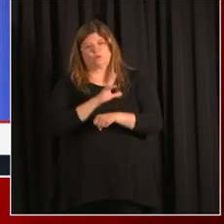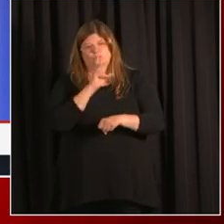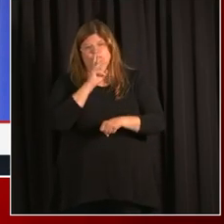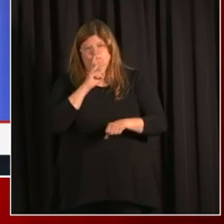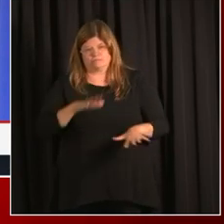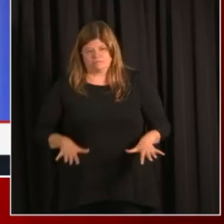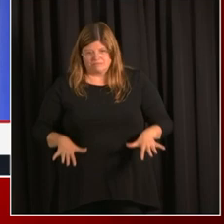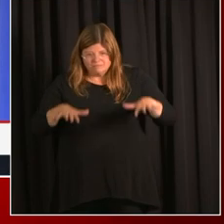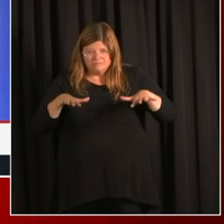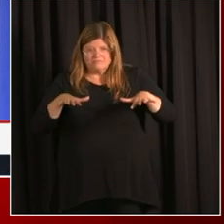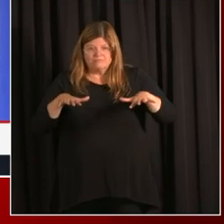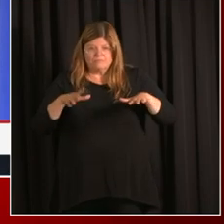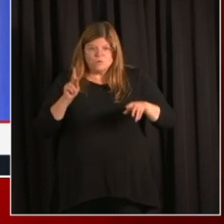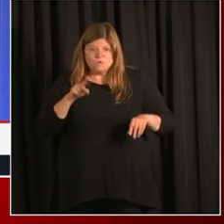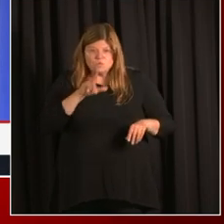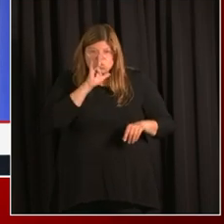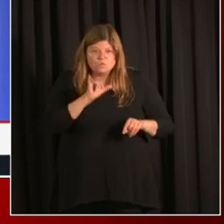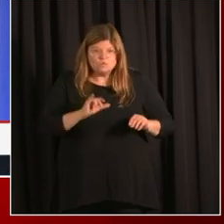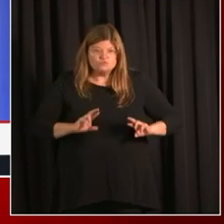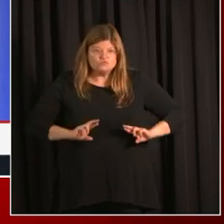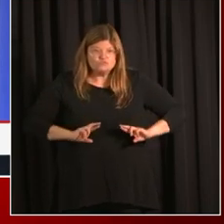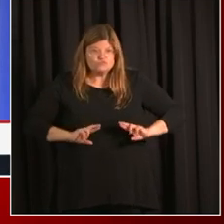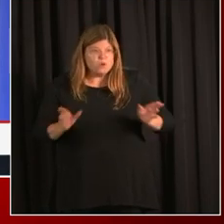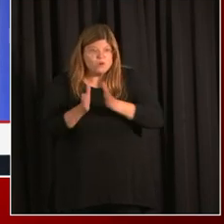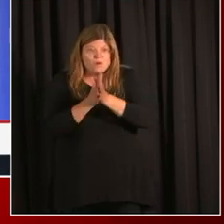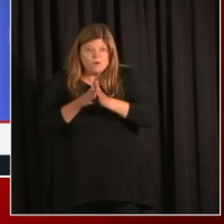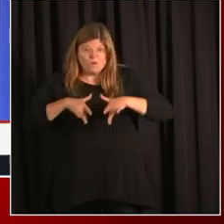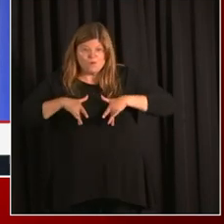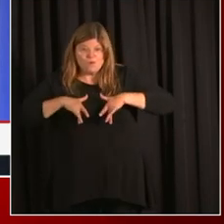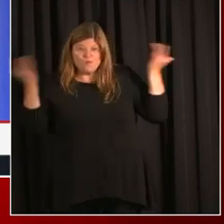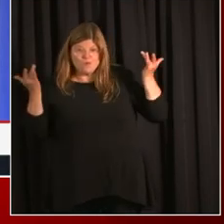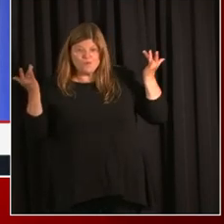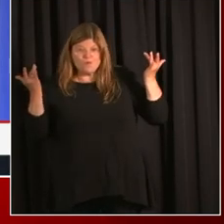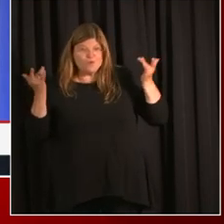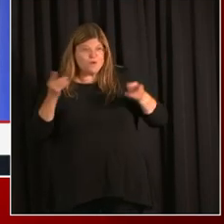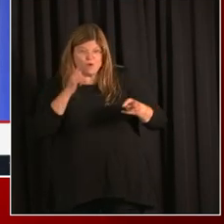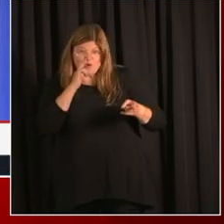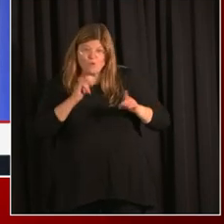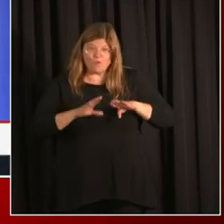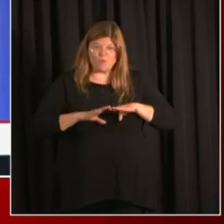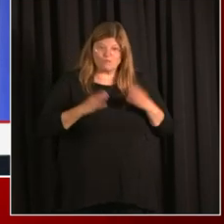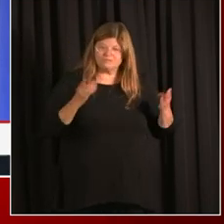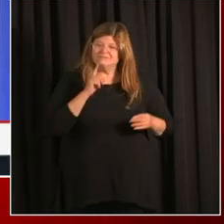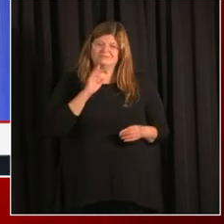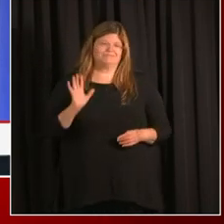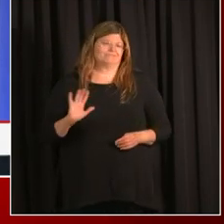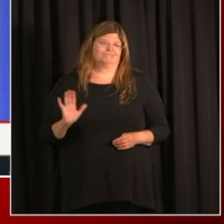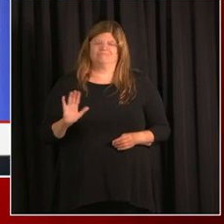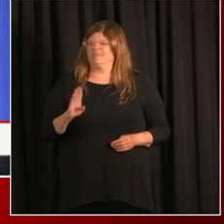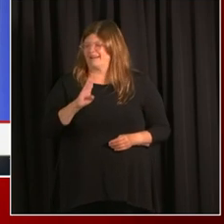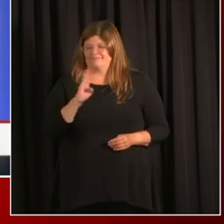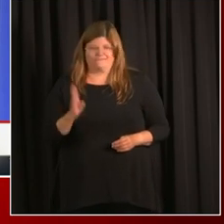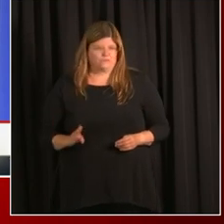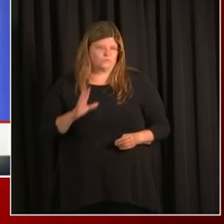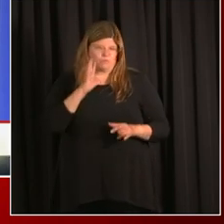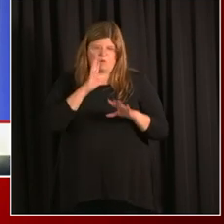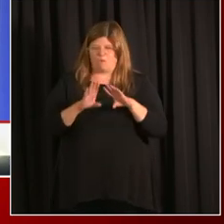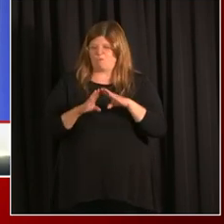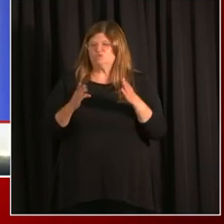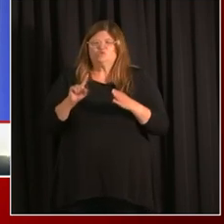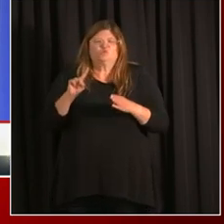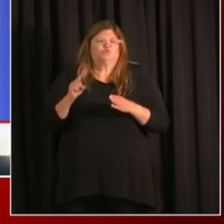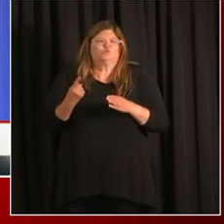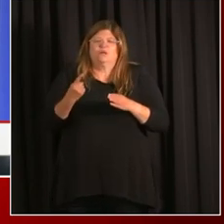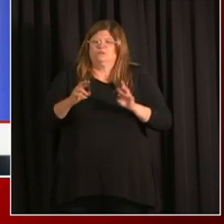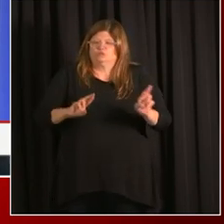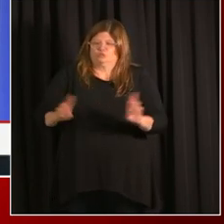water and look ready, or that our pools were open, but they were never open. They were ready for